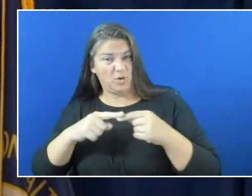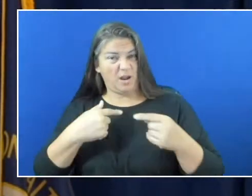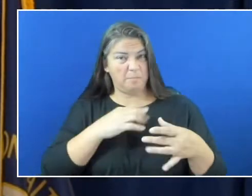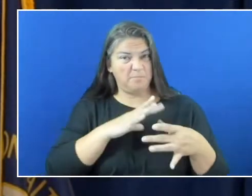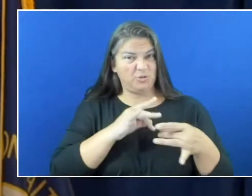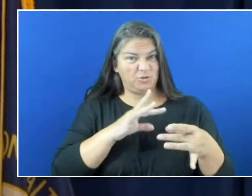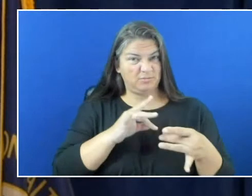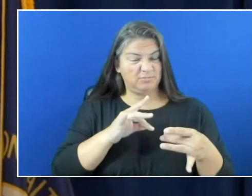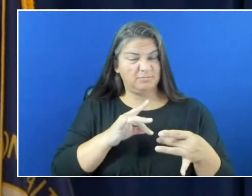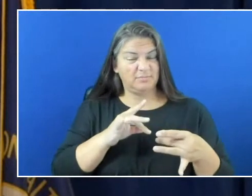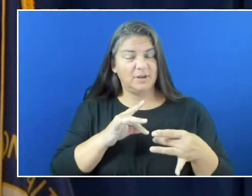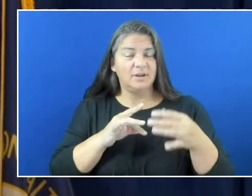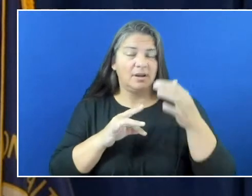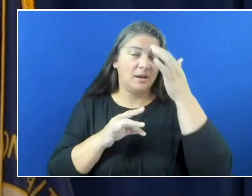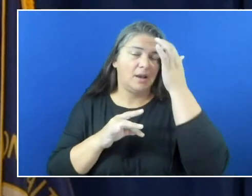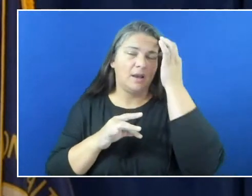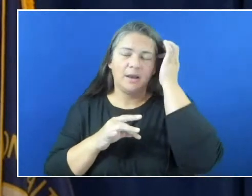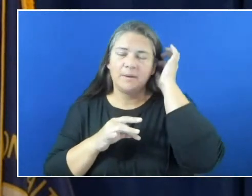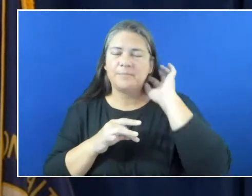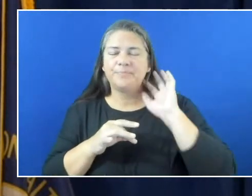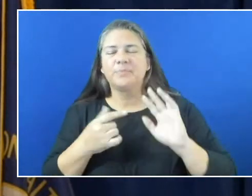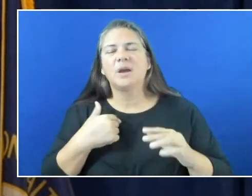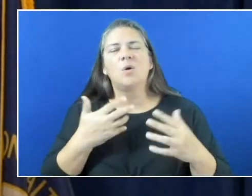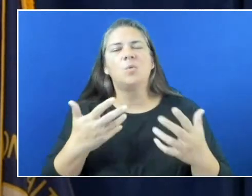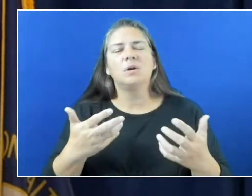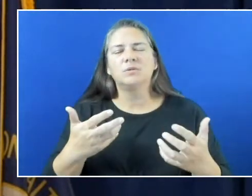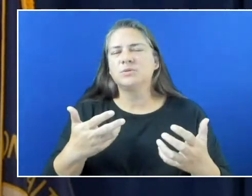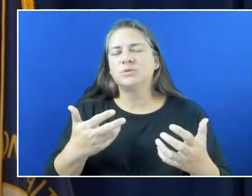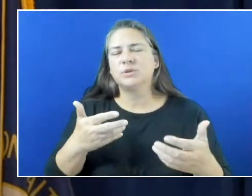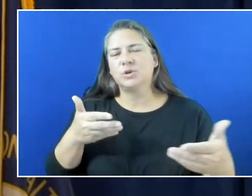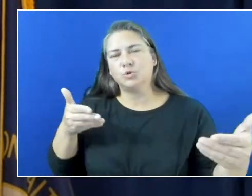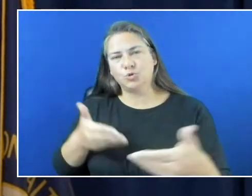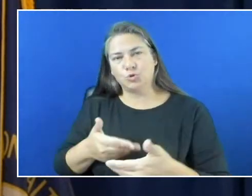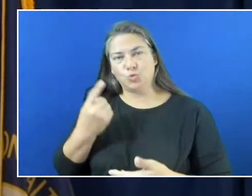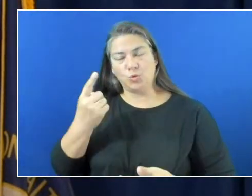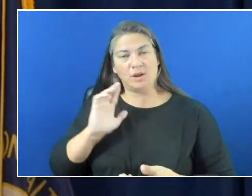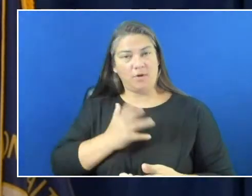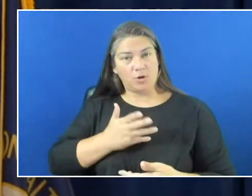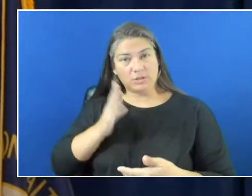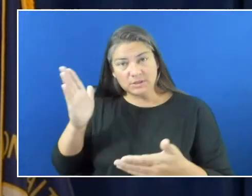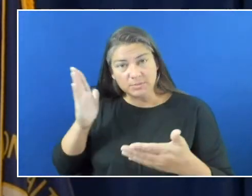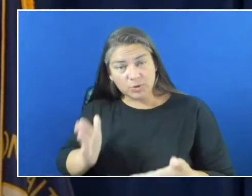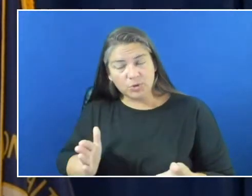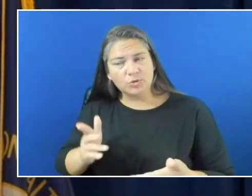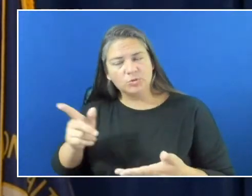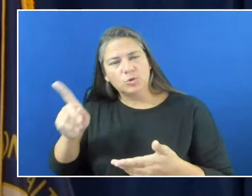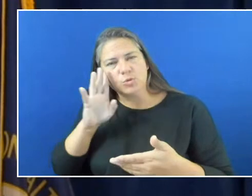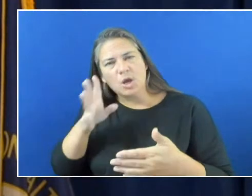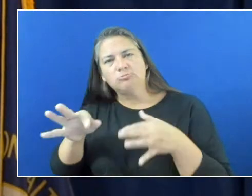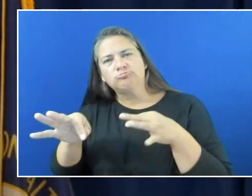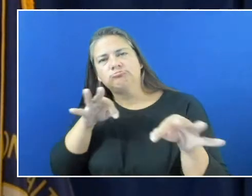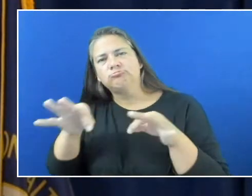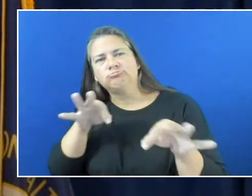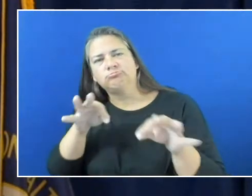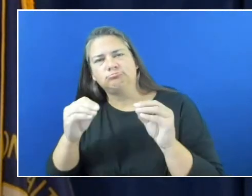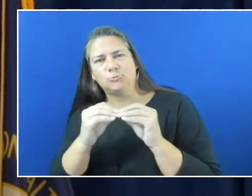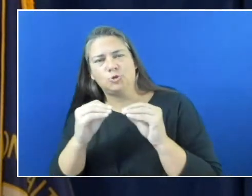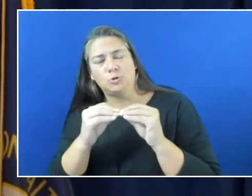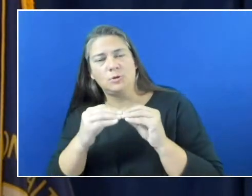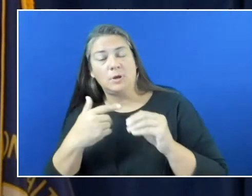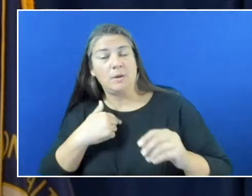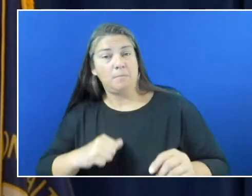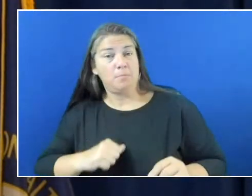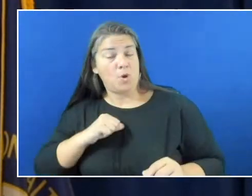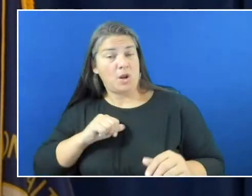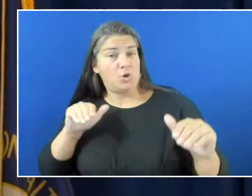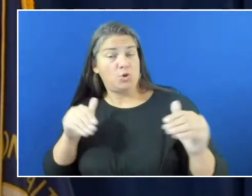remarks, I'd like to introduce one of our speakers today that will expand upon that. I'm proud to introduce Kentucky State